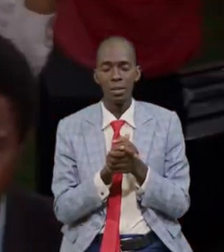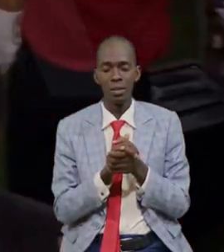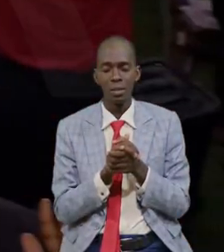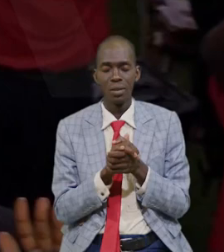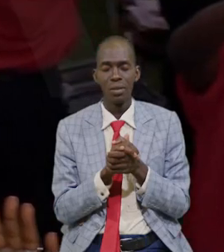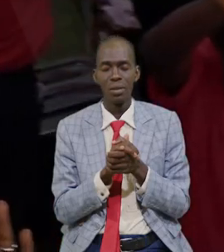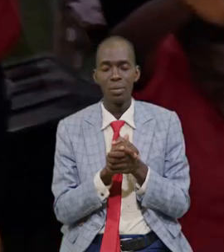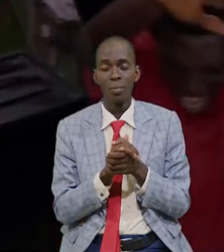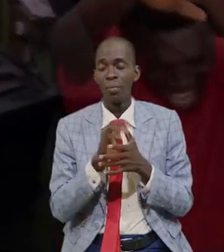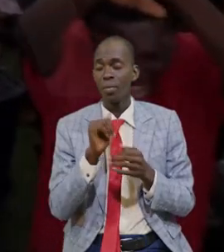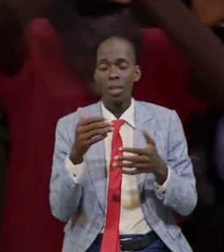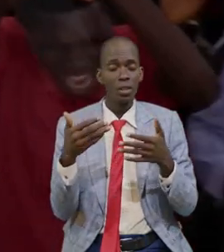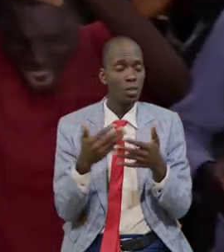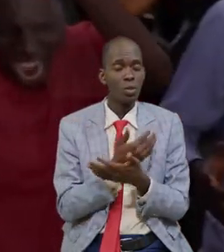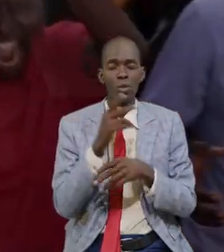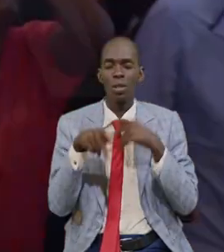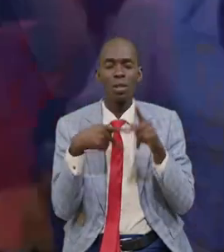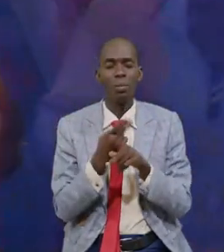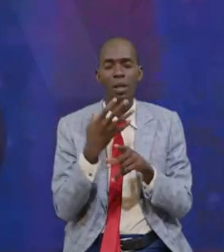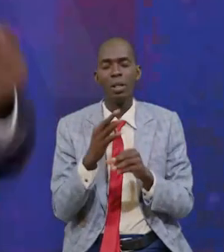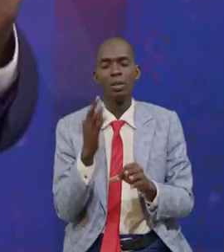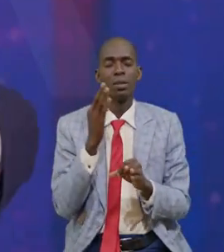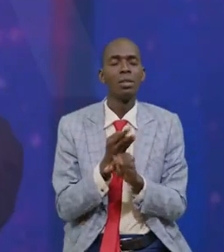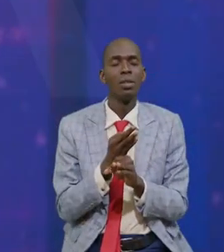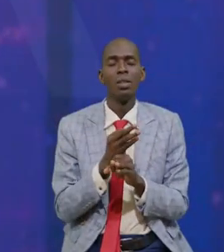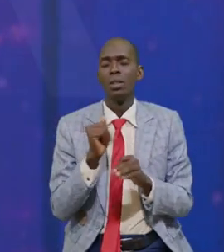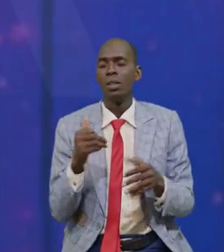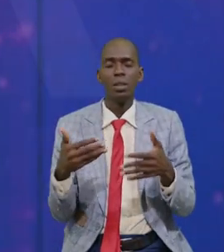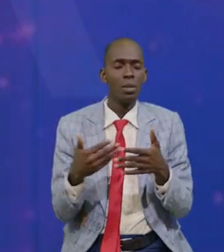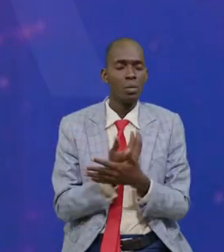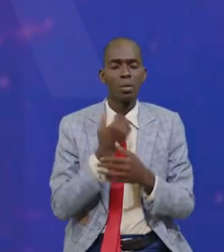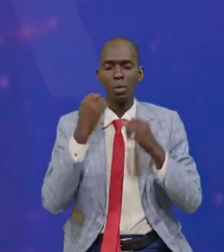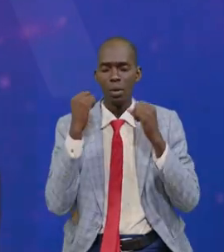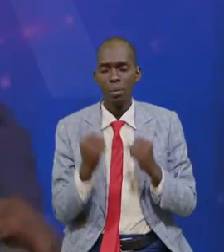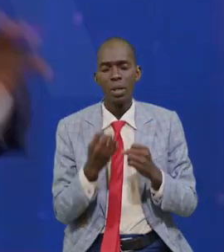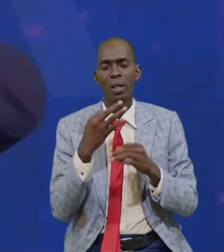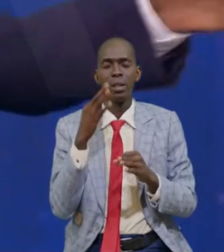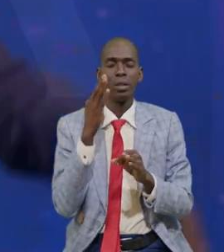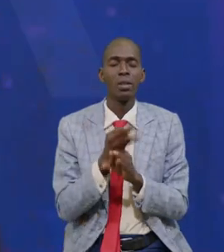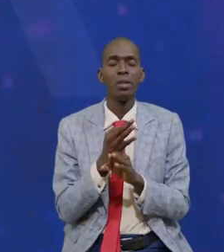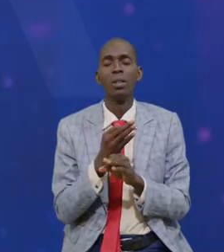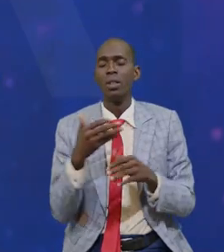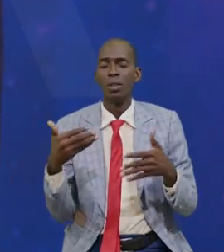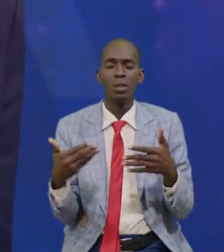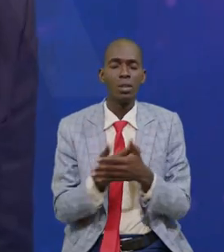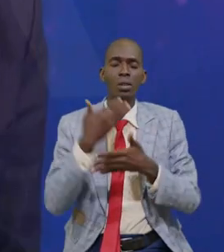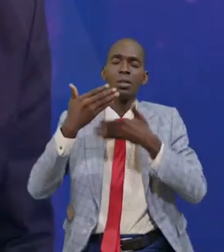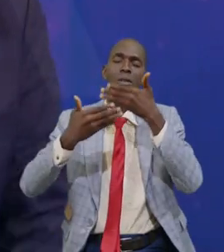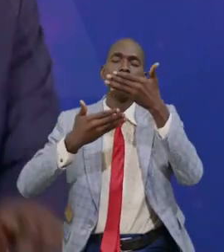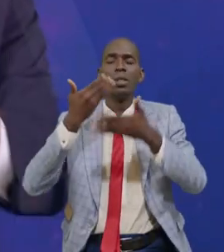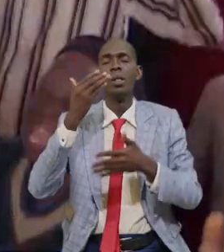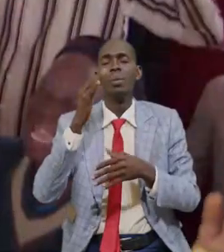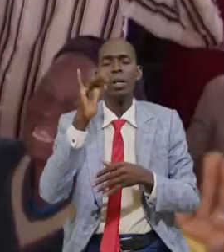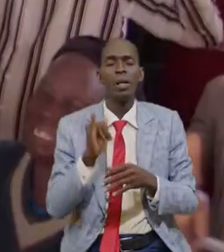A new kind of faith, new power of faith, new progress through